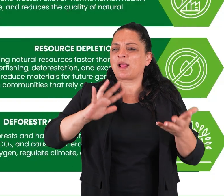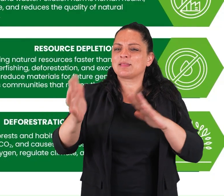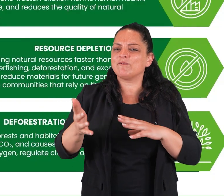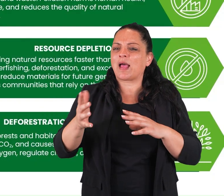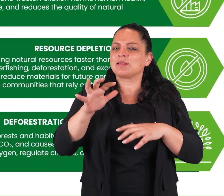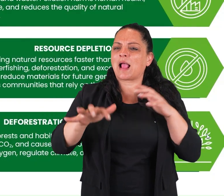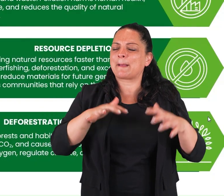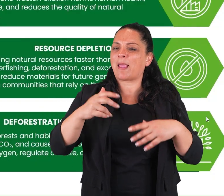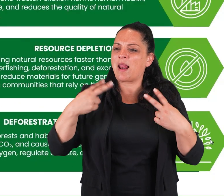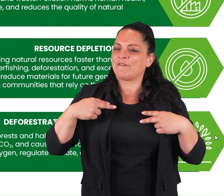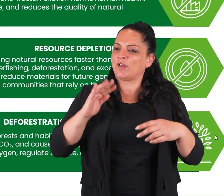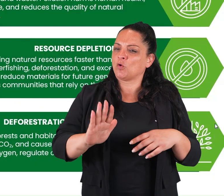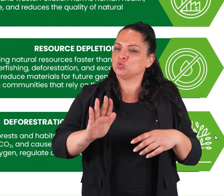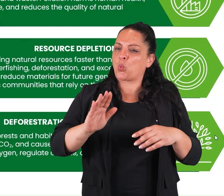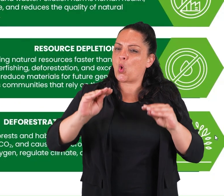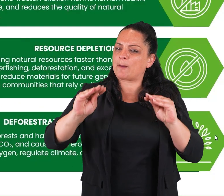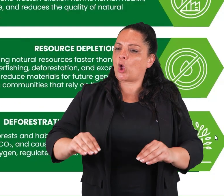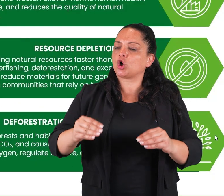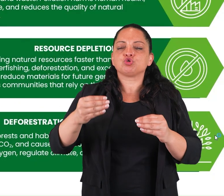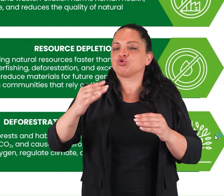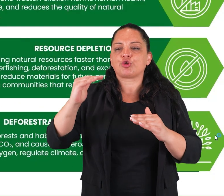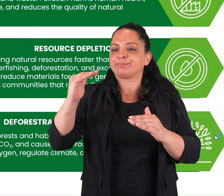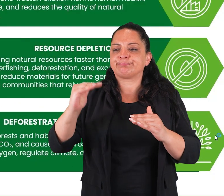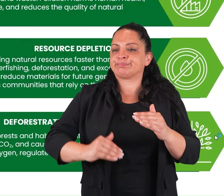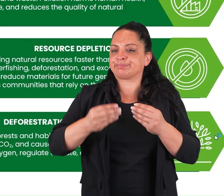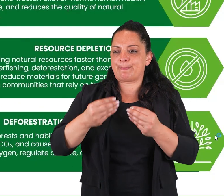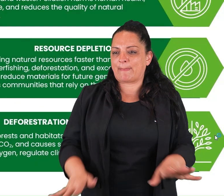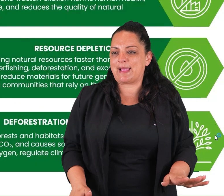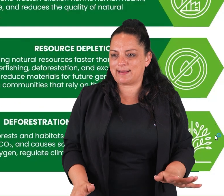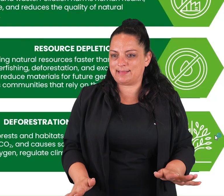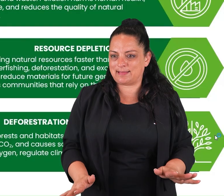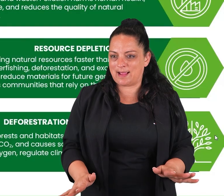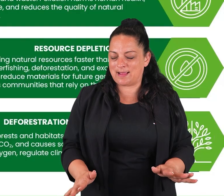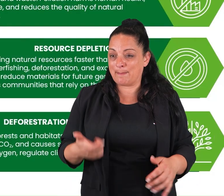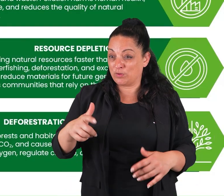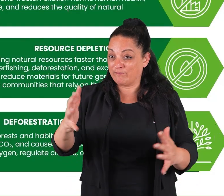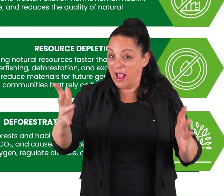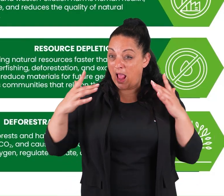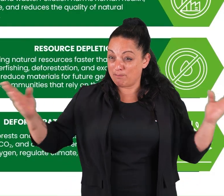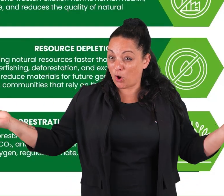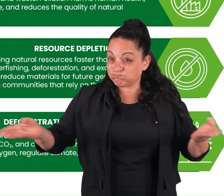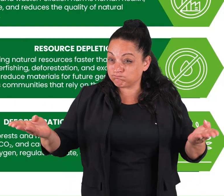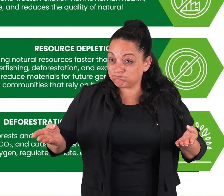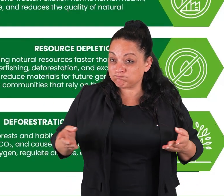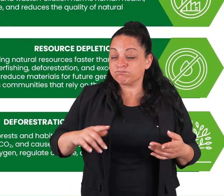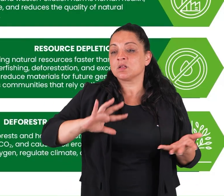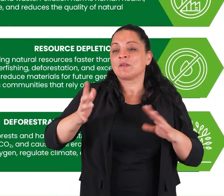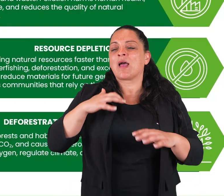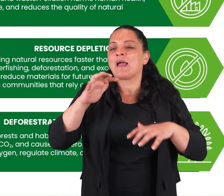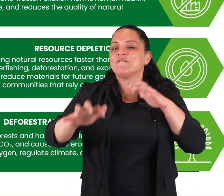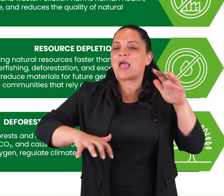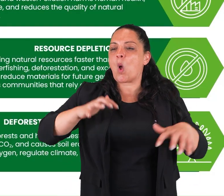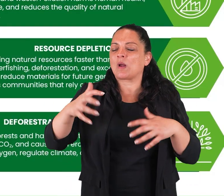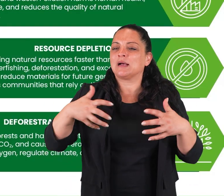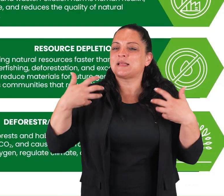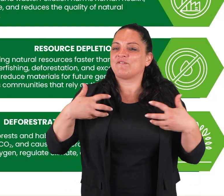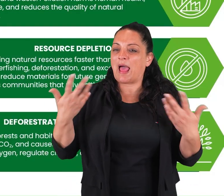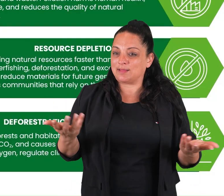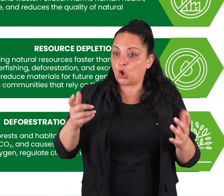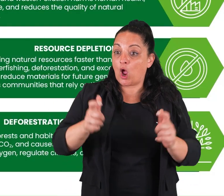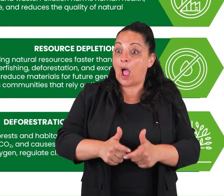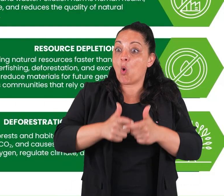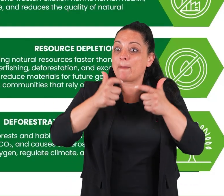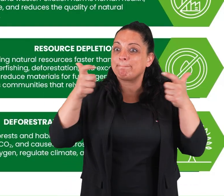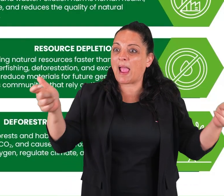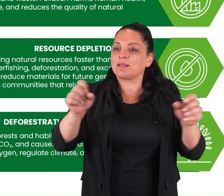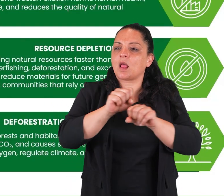have the deforestation and habitat loss, which basically by clearing forests and habitats, destroy